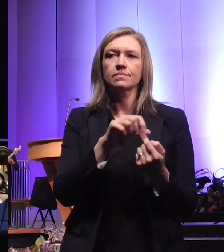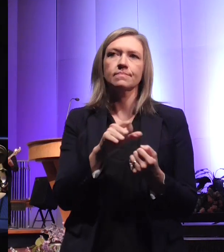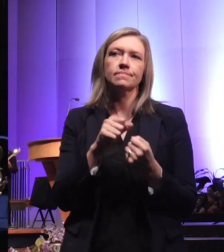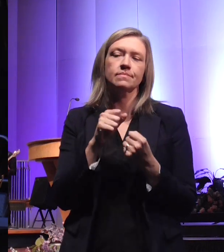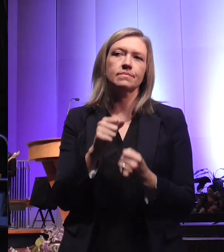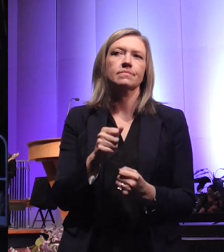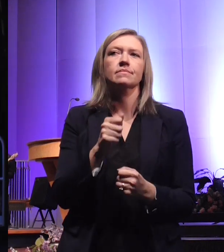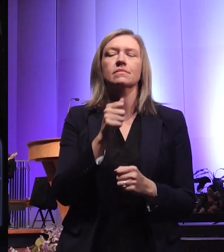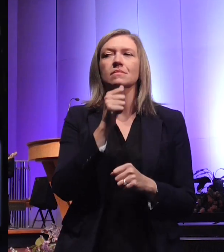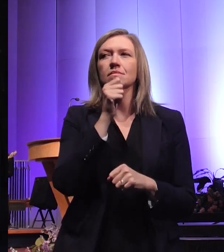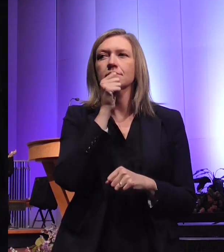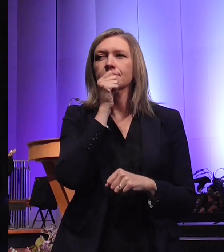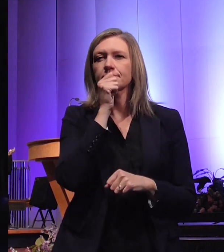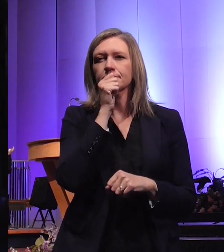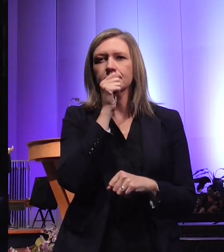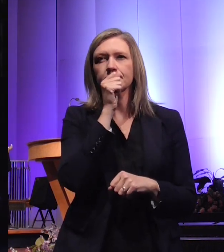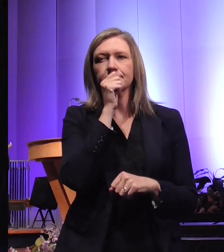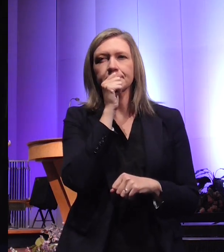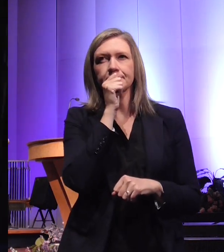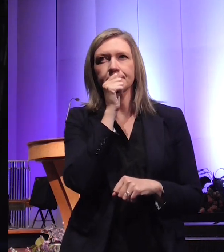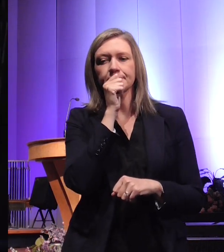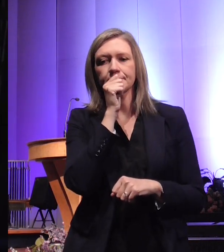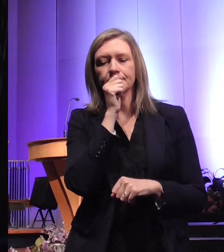so secret,